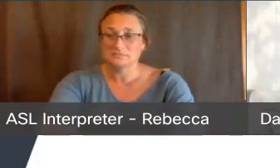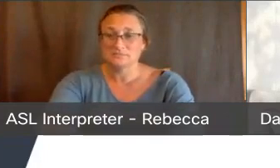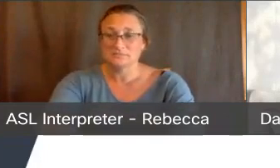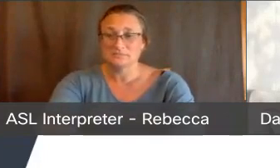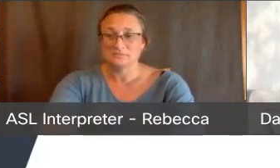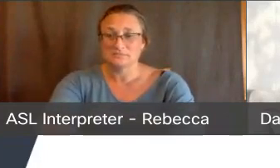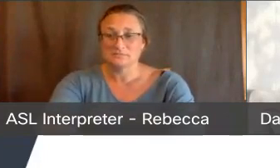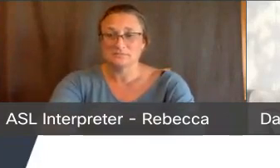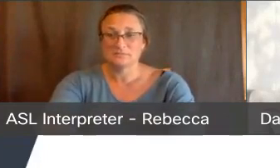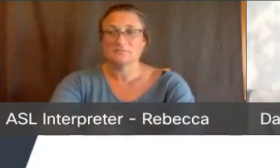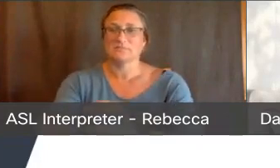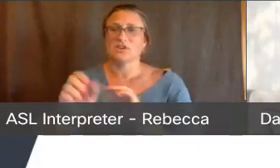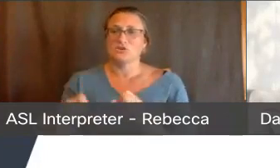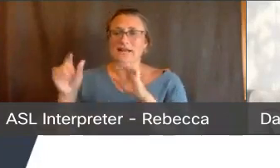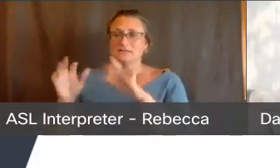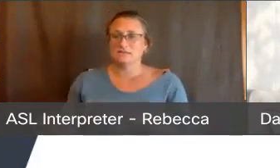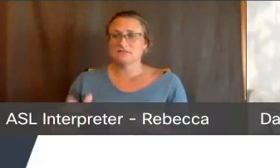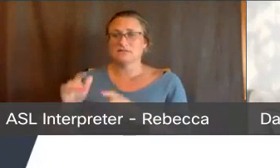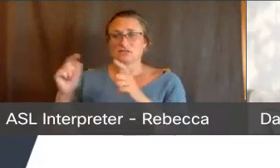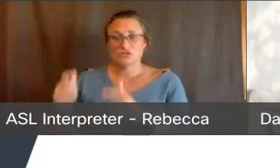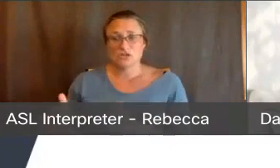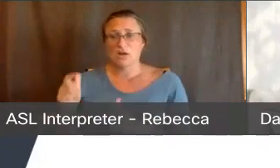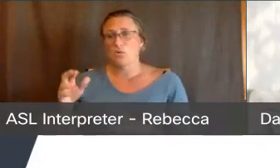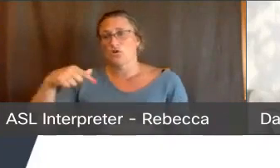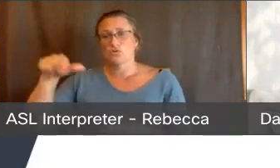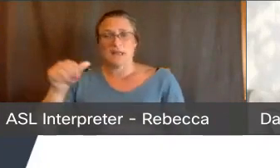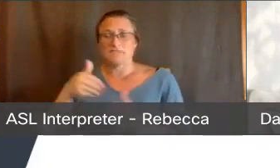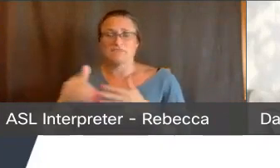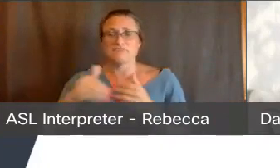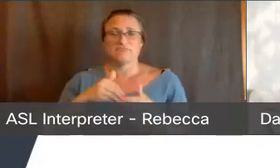You could put them in the chat box or the Q&A box.